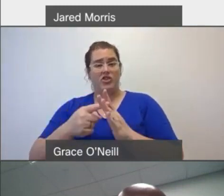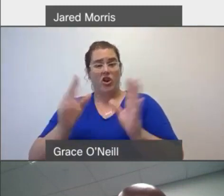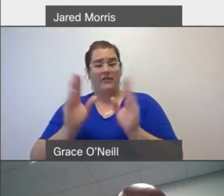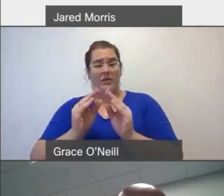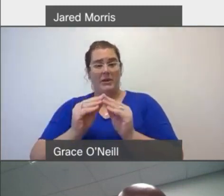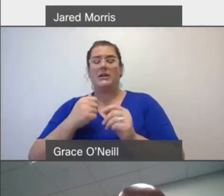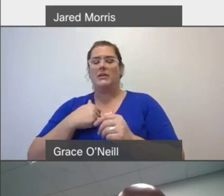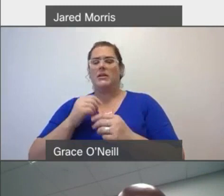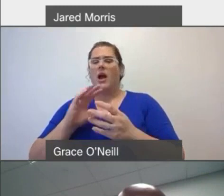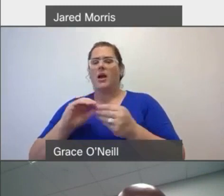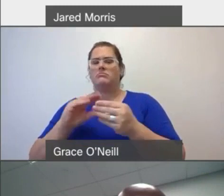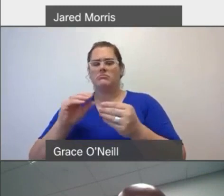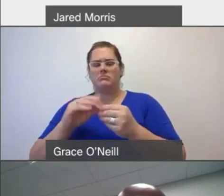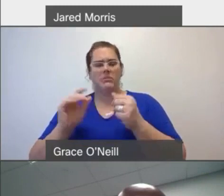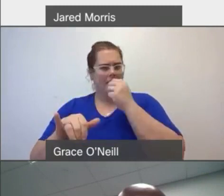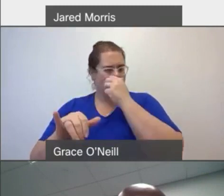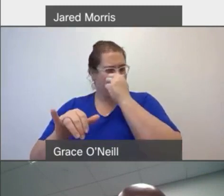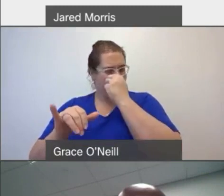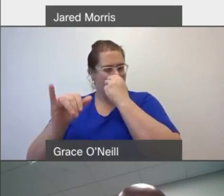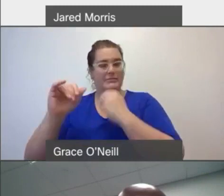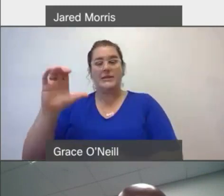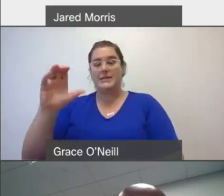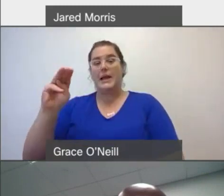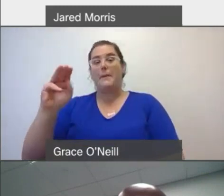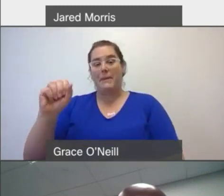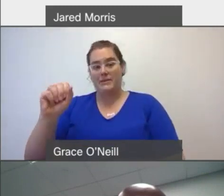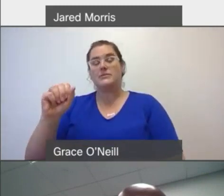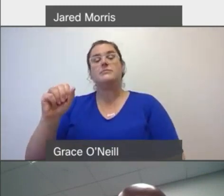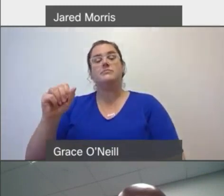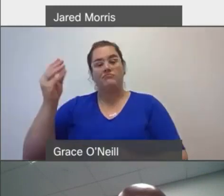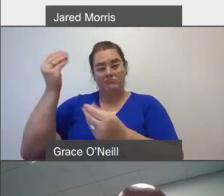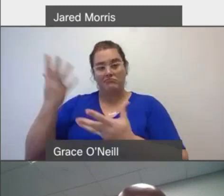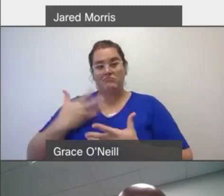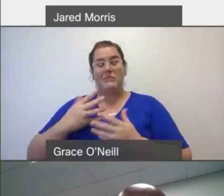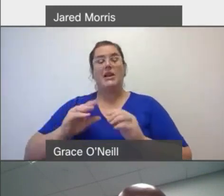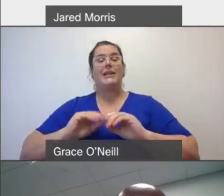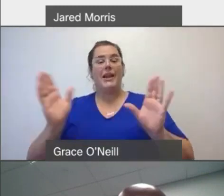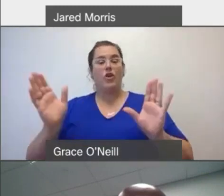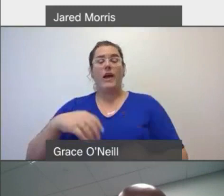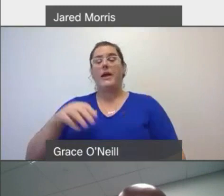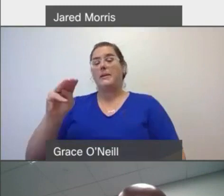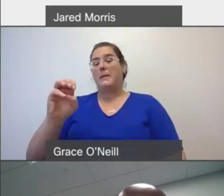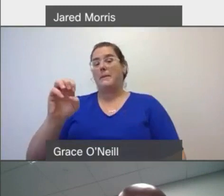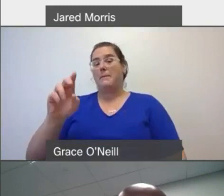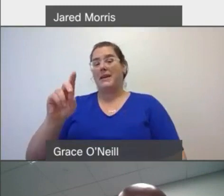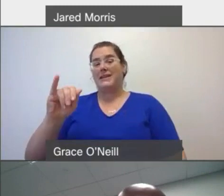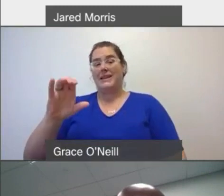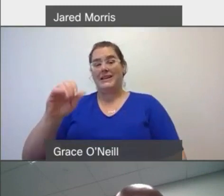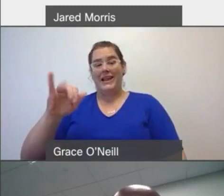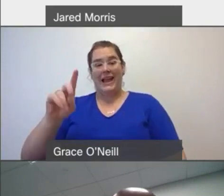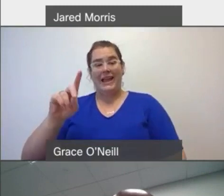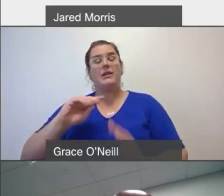for Medicare and Medicaid Services have clarified that a Medicaid provider can impose